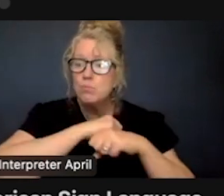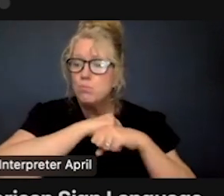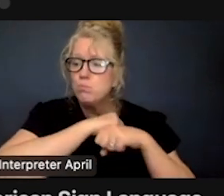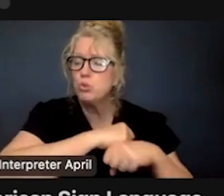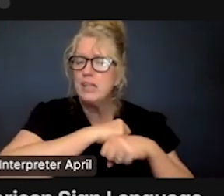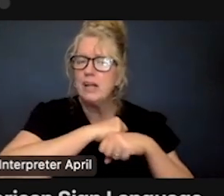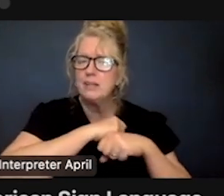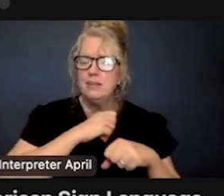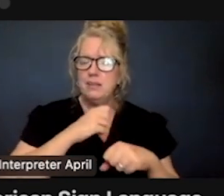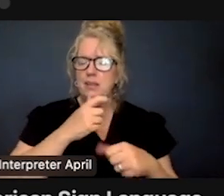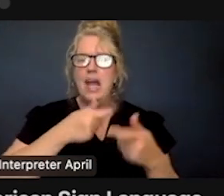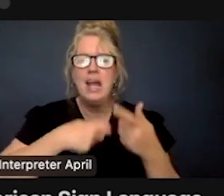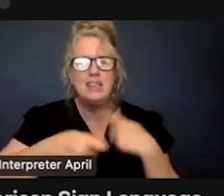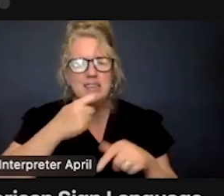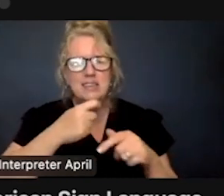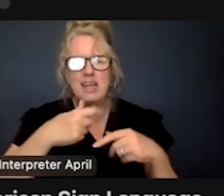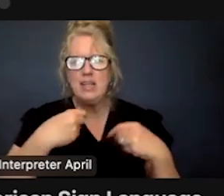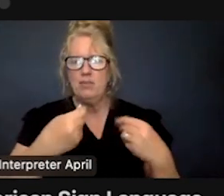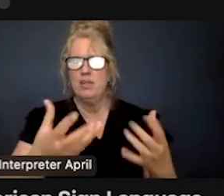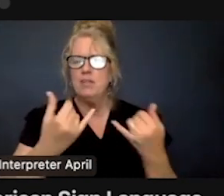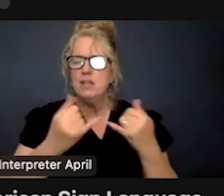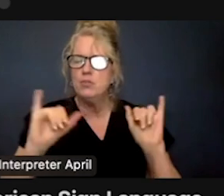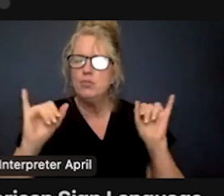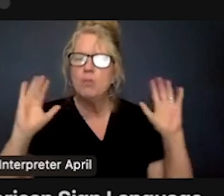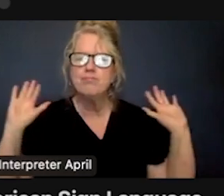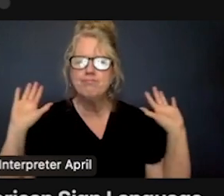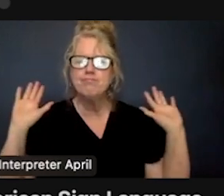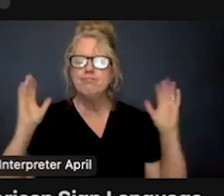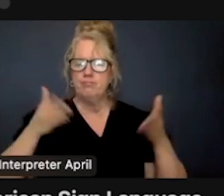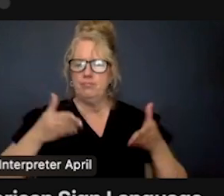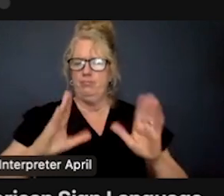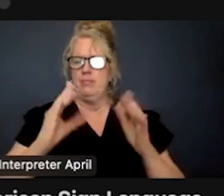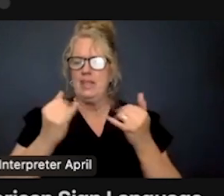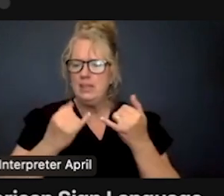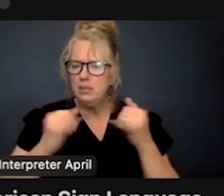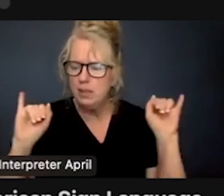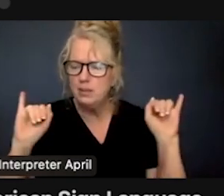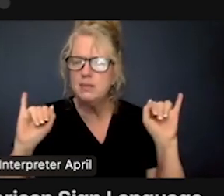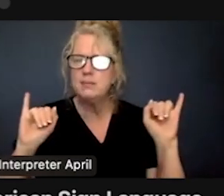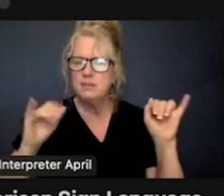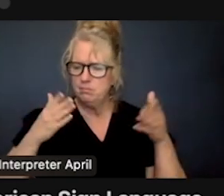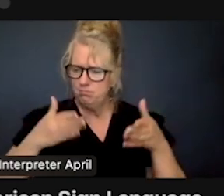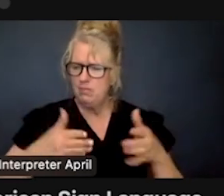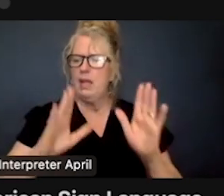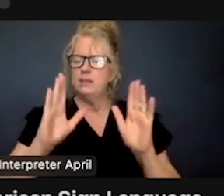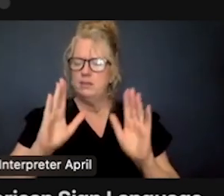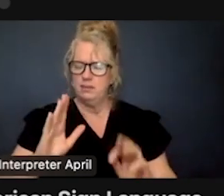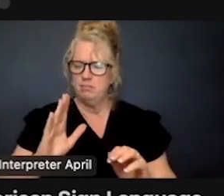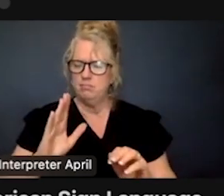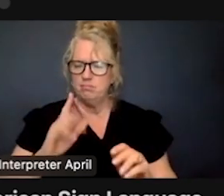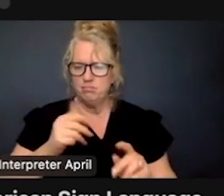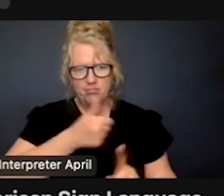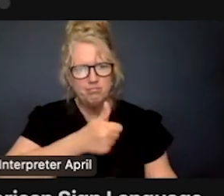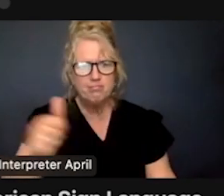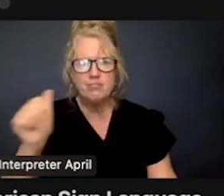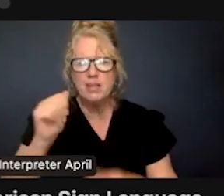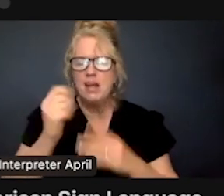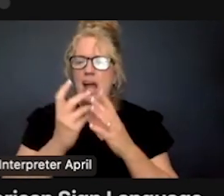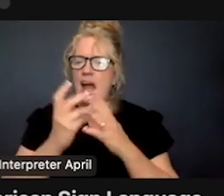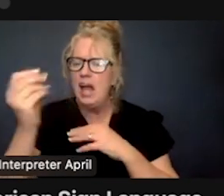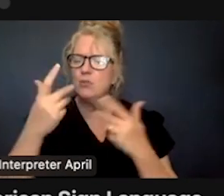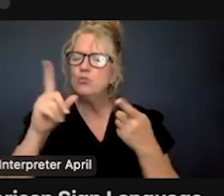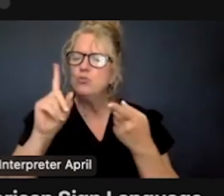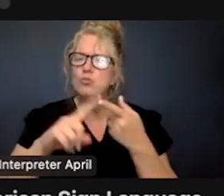rather than giving individuals their independence to be able to go out and try to